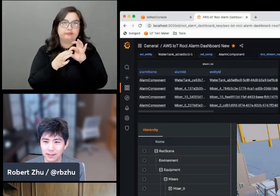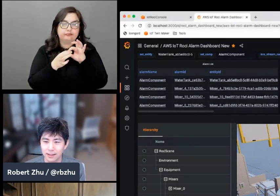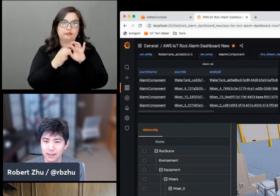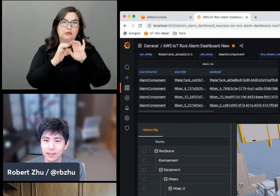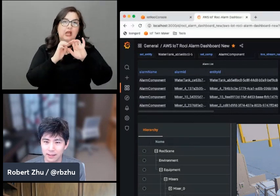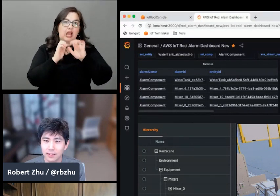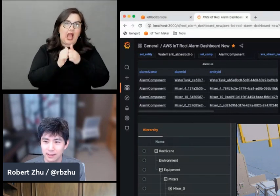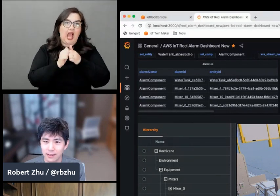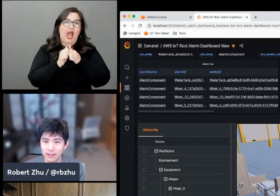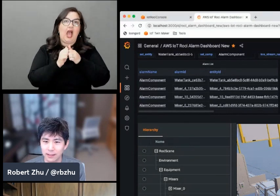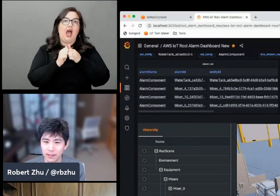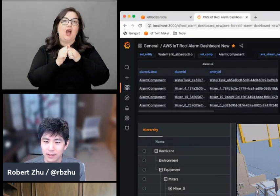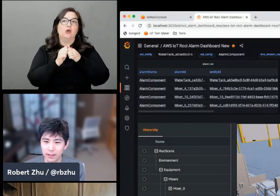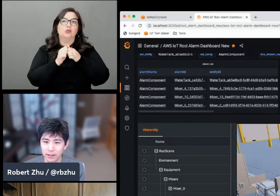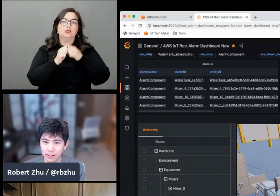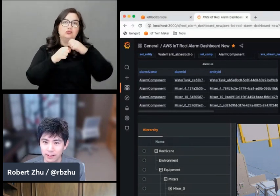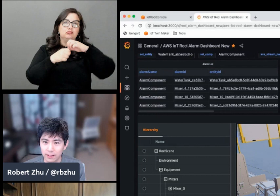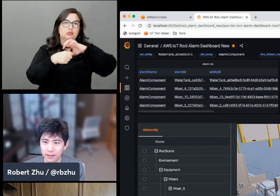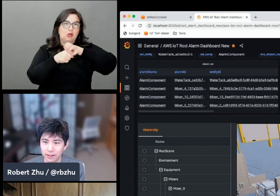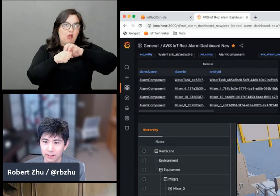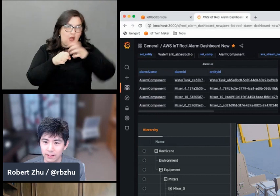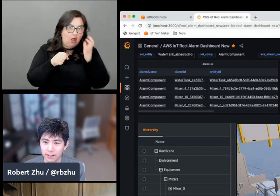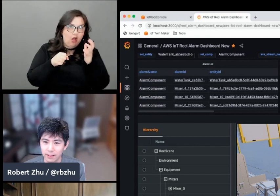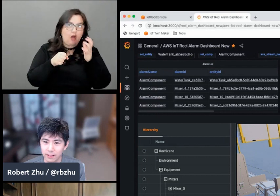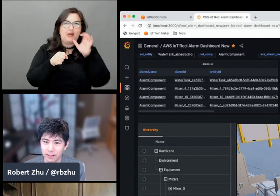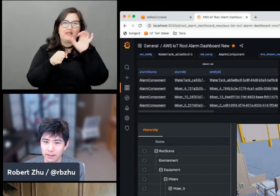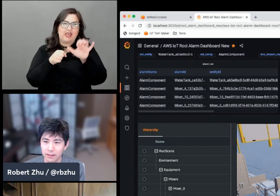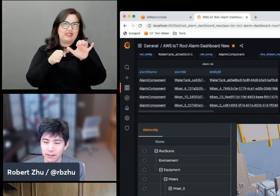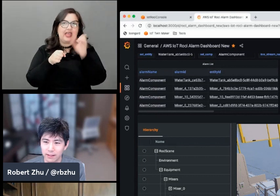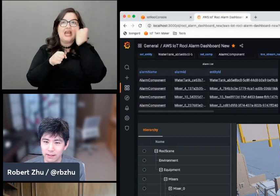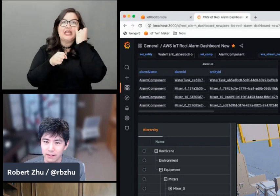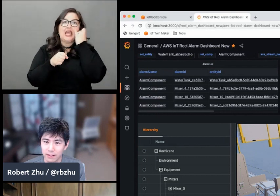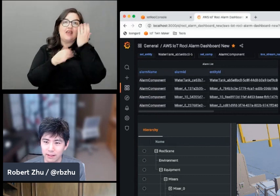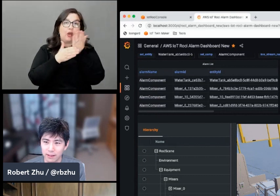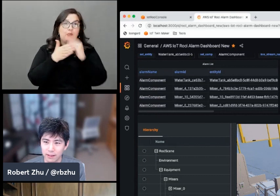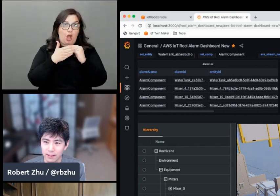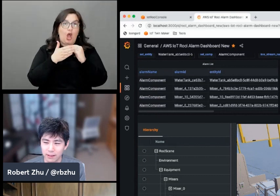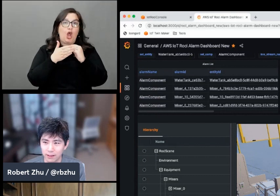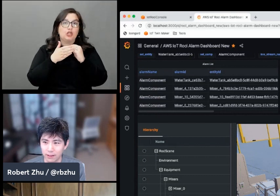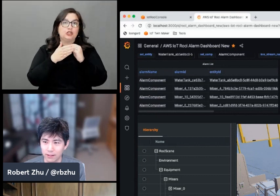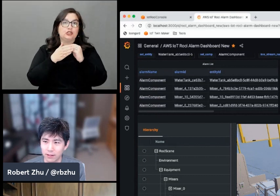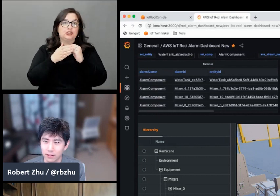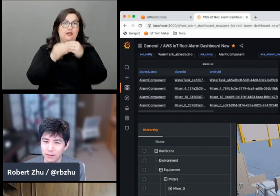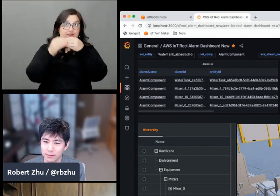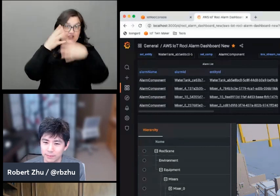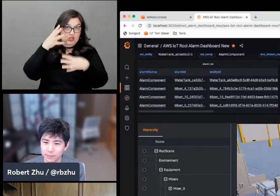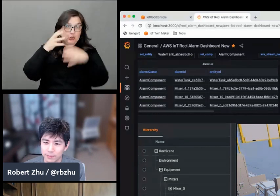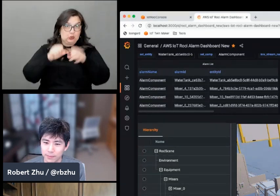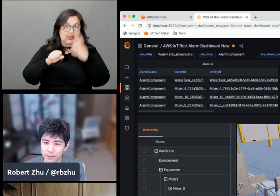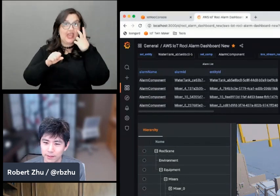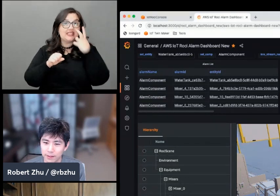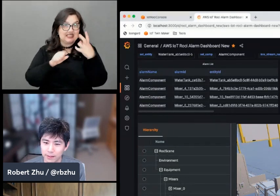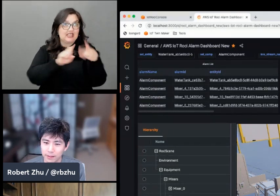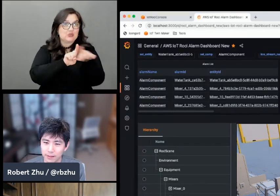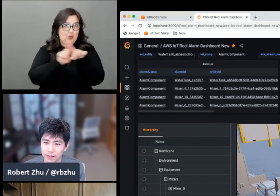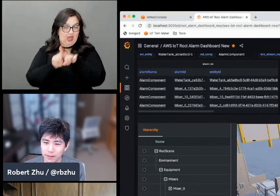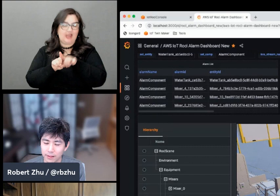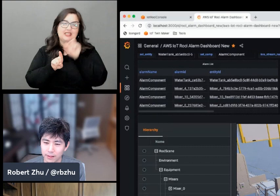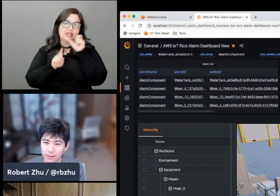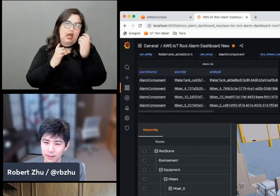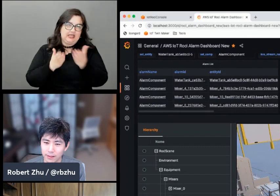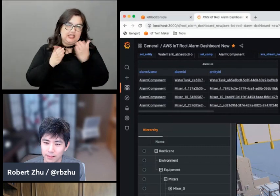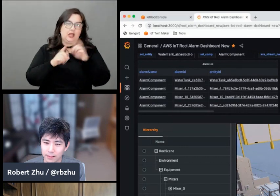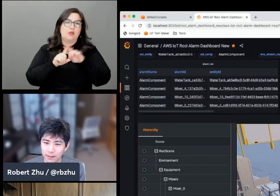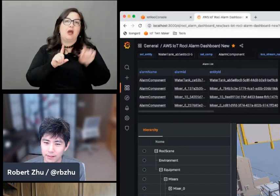off of it? How do I do that? So exploded parts view is something else you can do here. Yeah. I'll call out